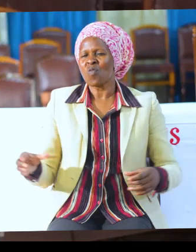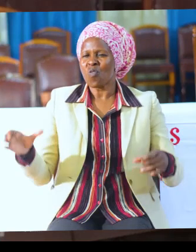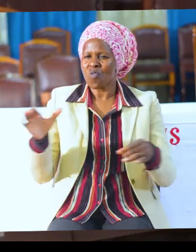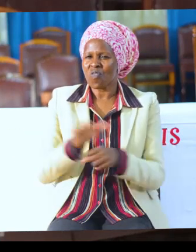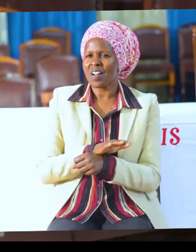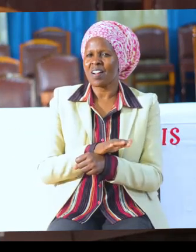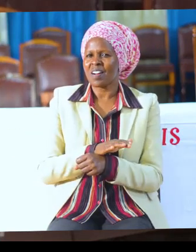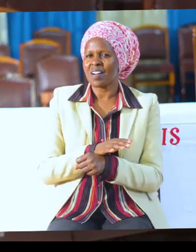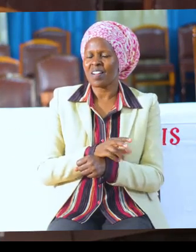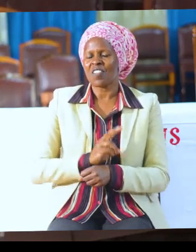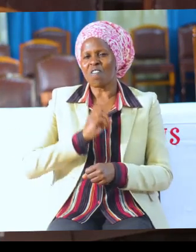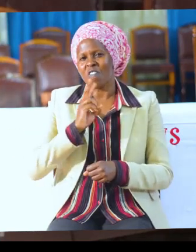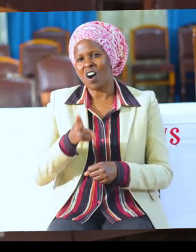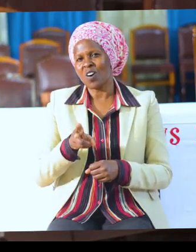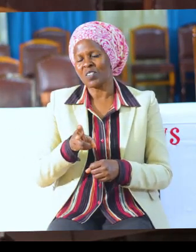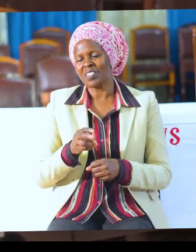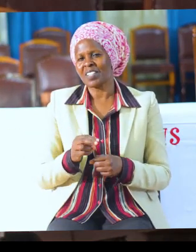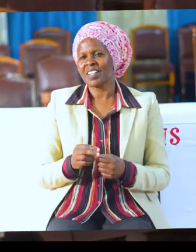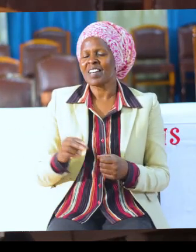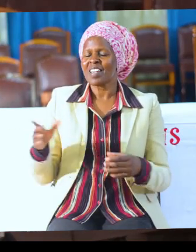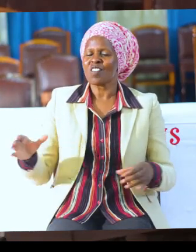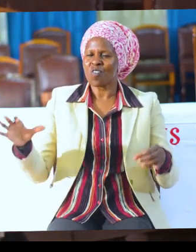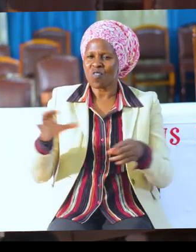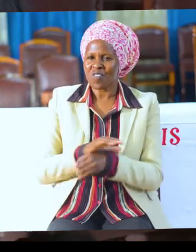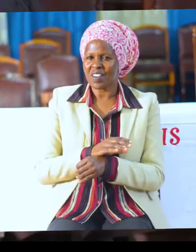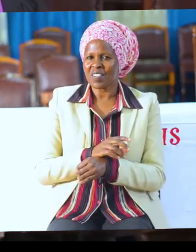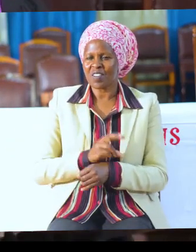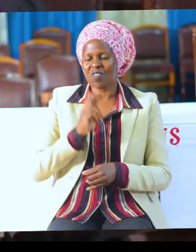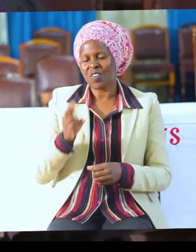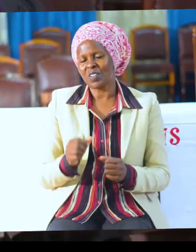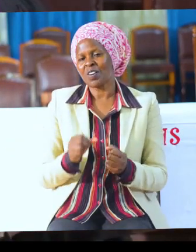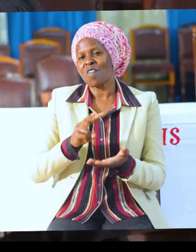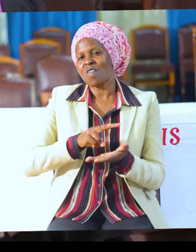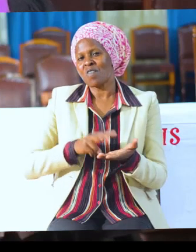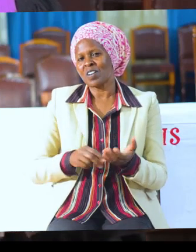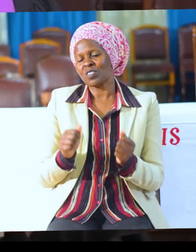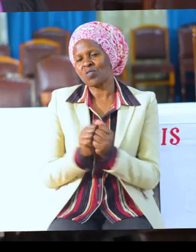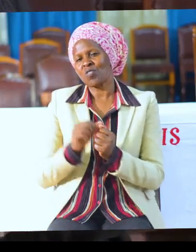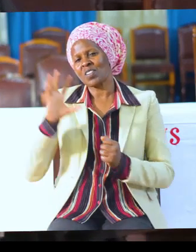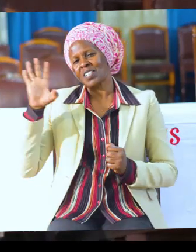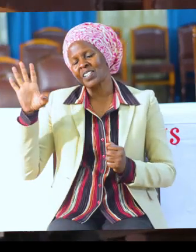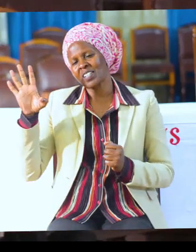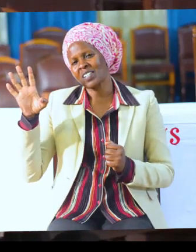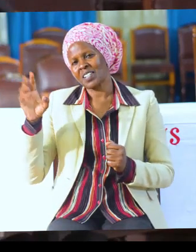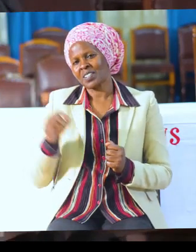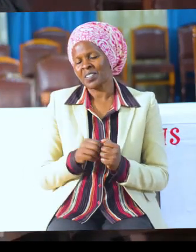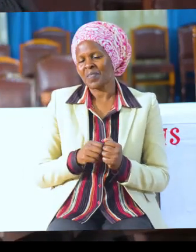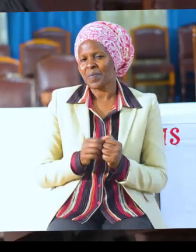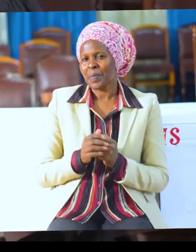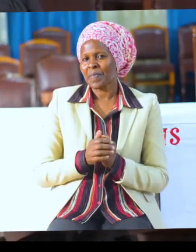fulfill the vows. I'll fulfill the vows. Verse 14 of Psalms